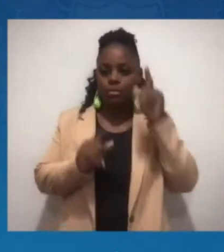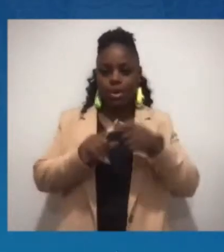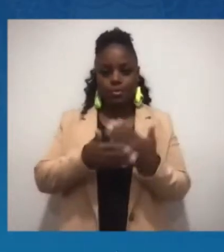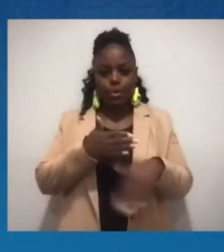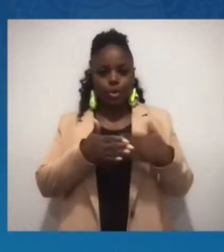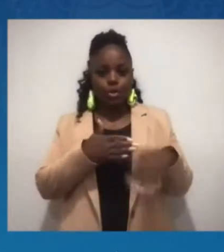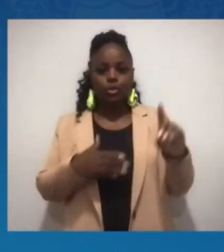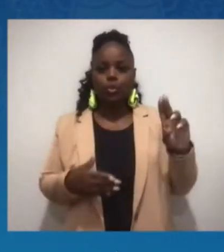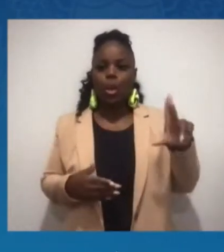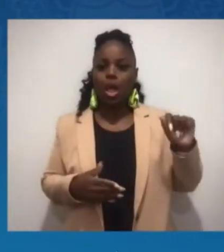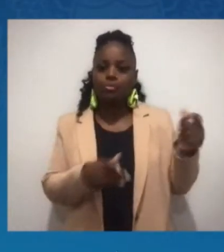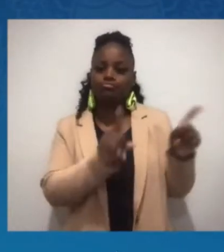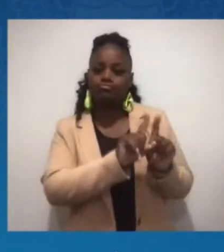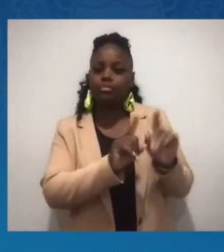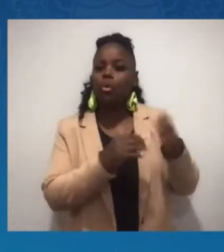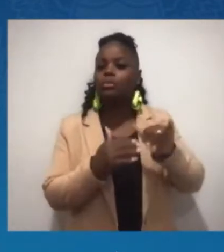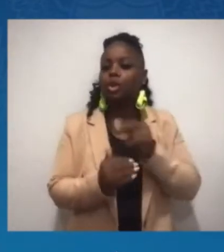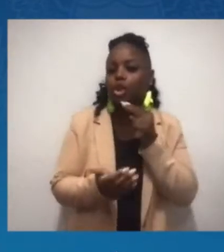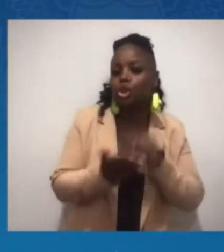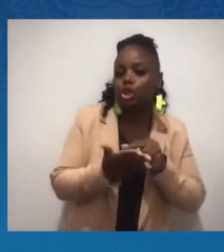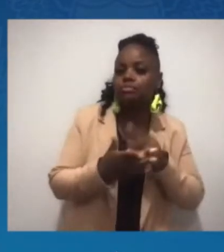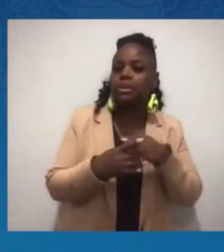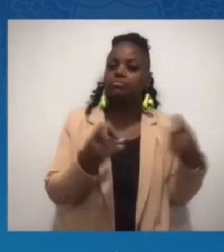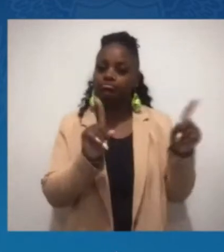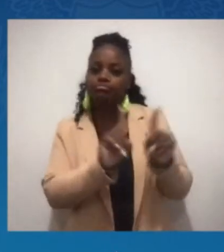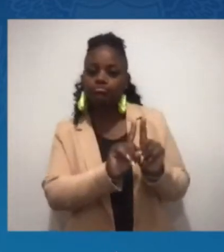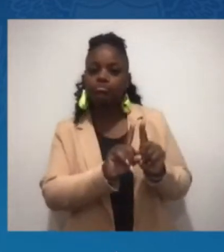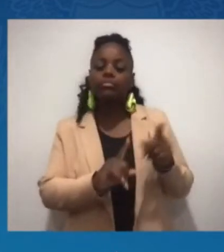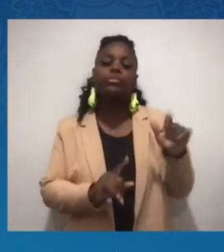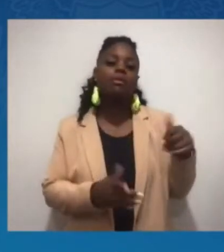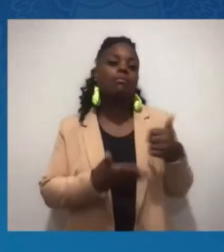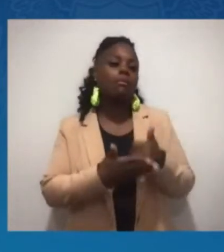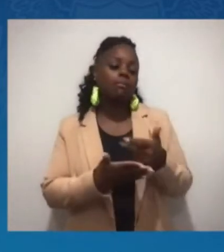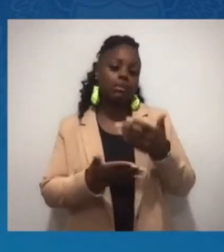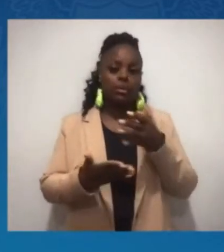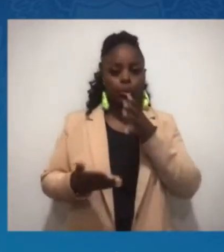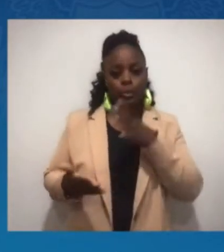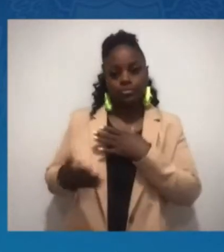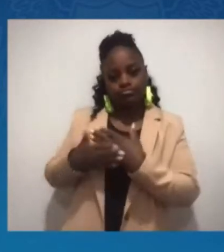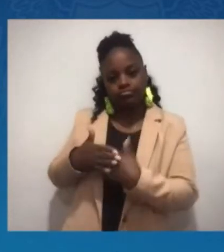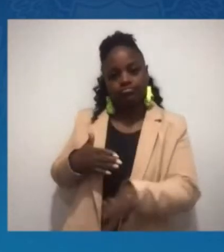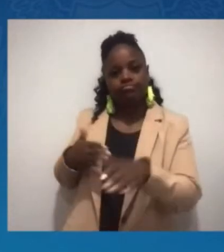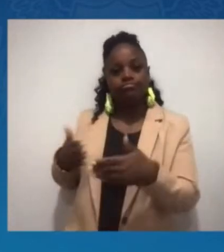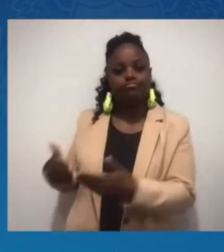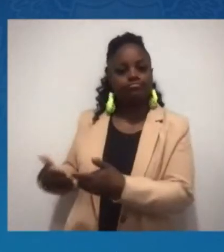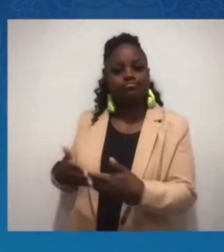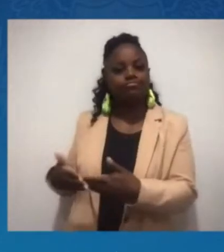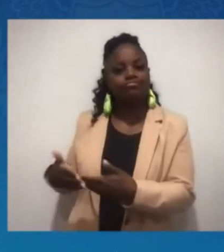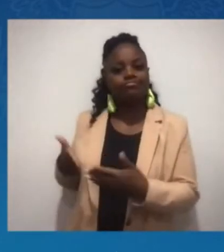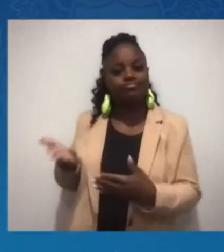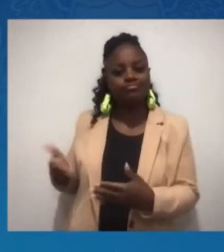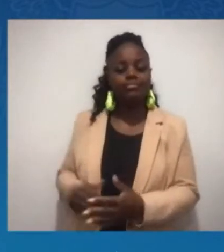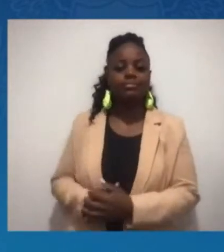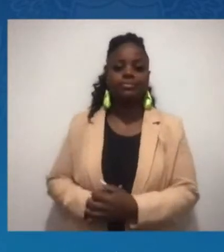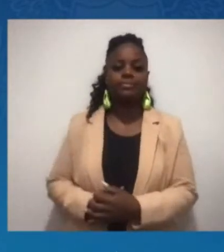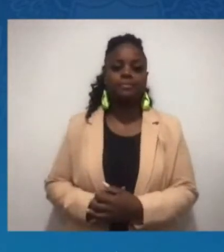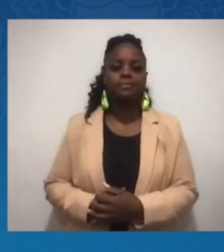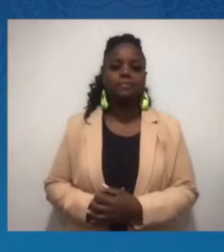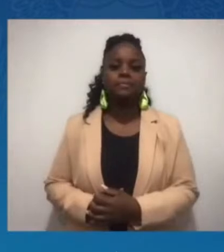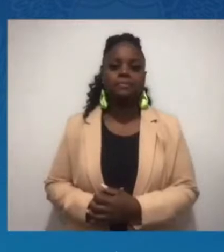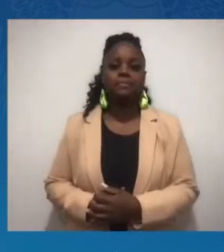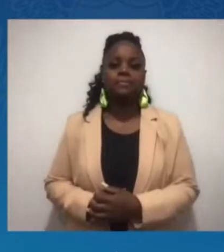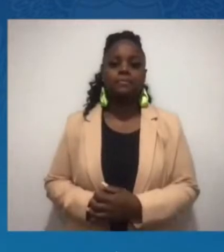effective in helping women get through their pregnancy and afterward. We are, as an